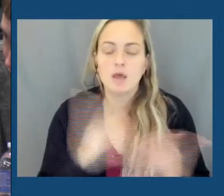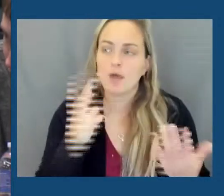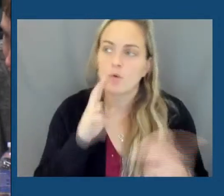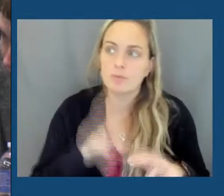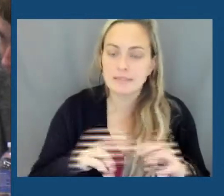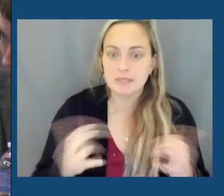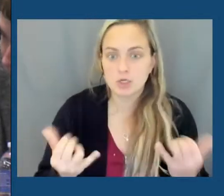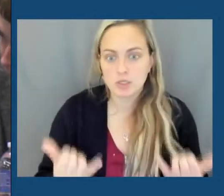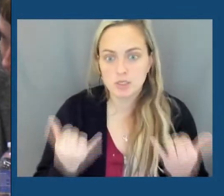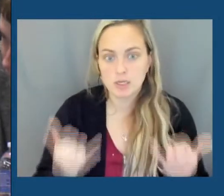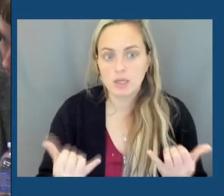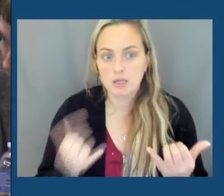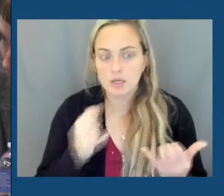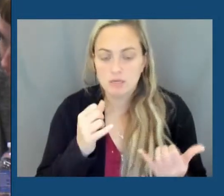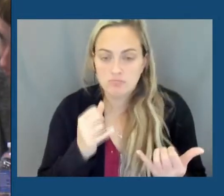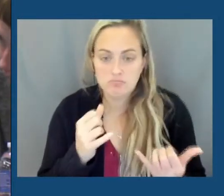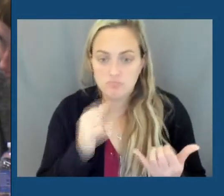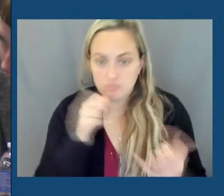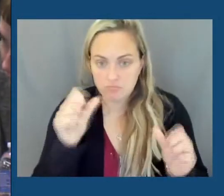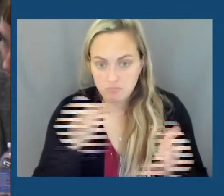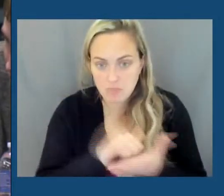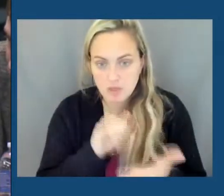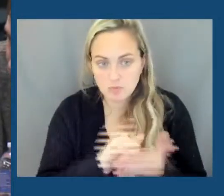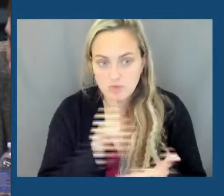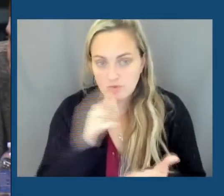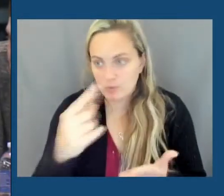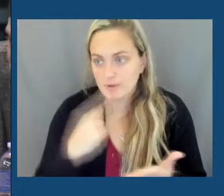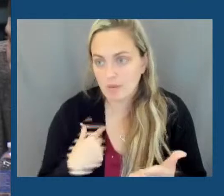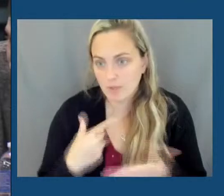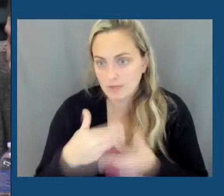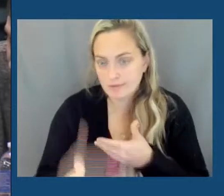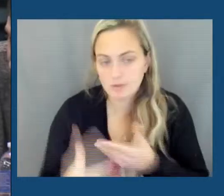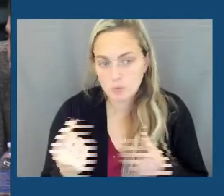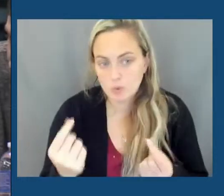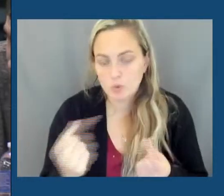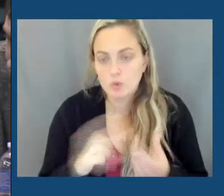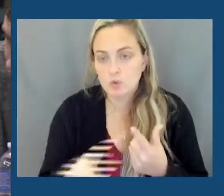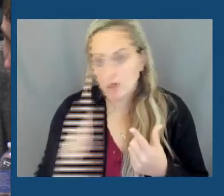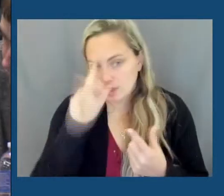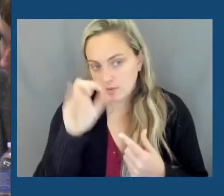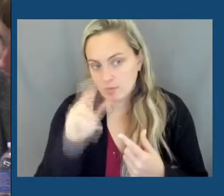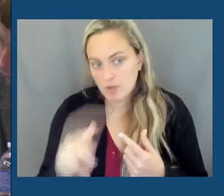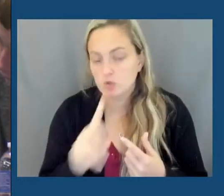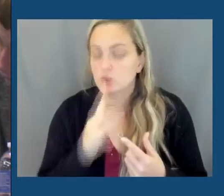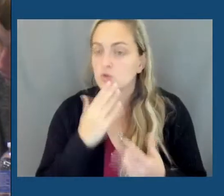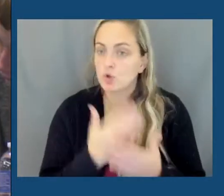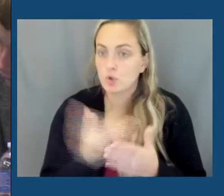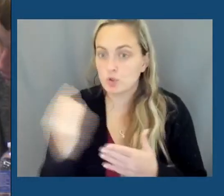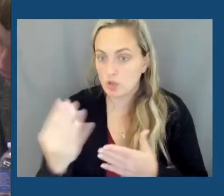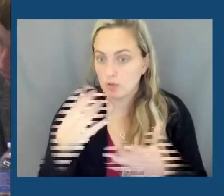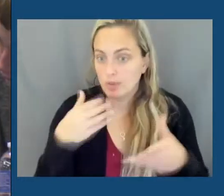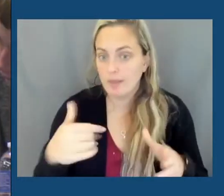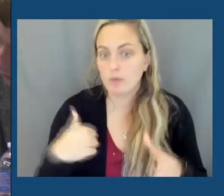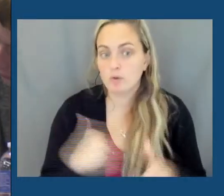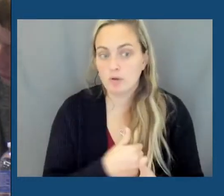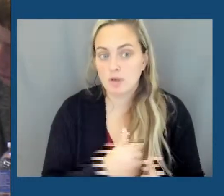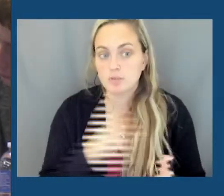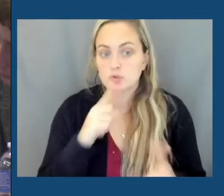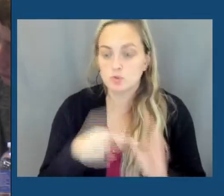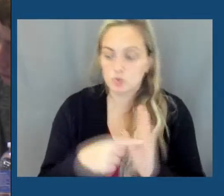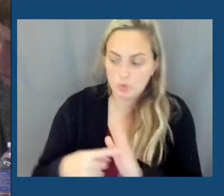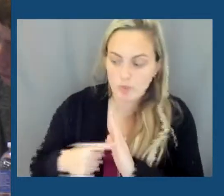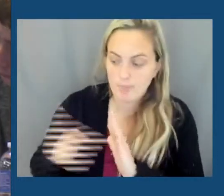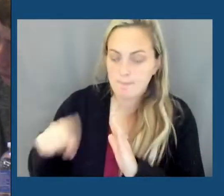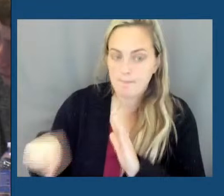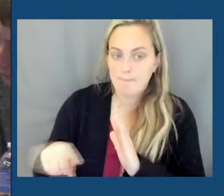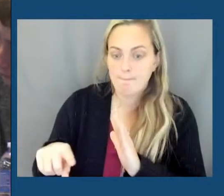today if I didn't have someone to tell me what my next step was going to be. So I think that Micron has done a really good job at allowing me to show them